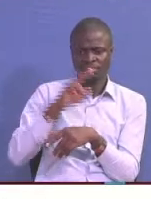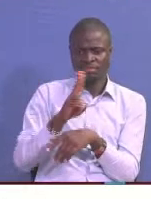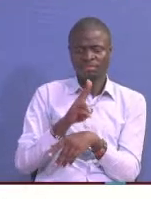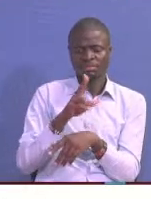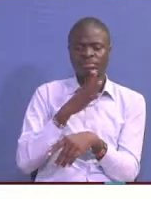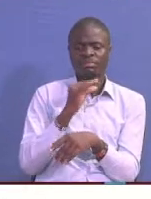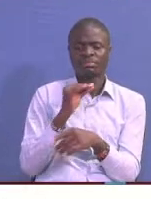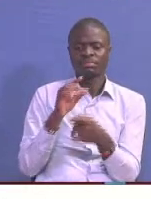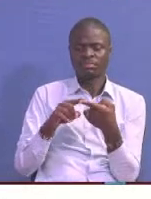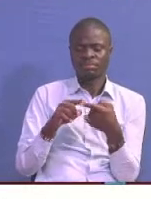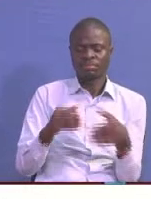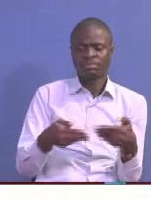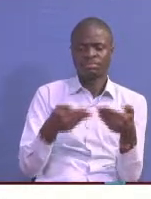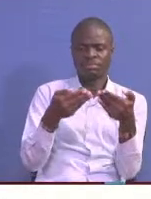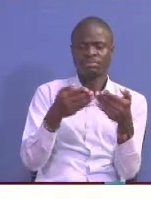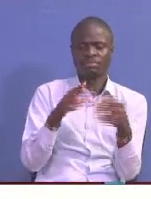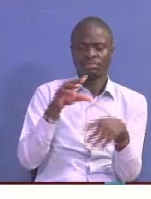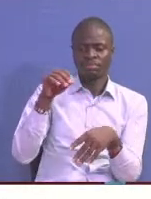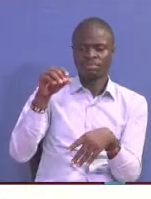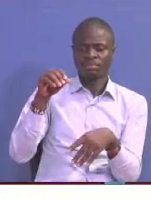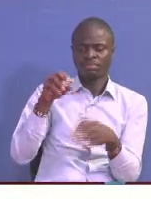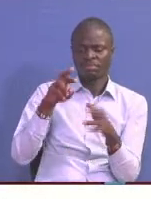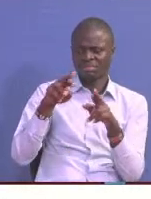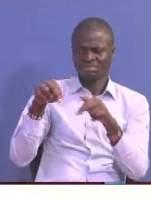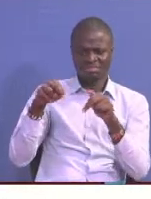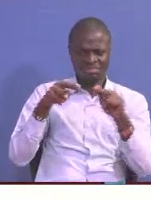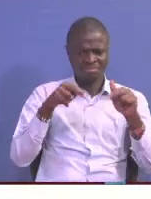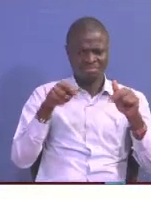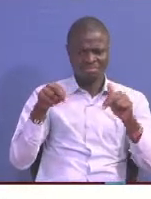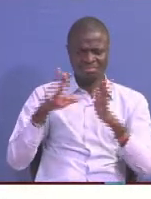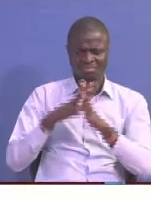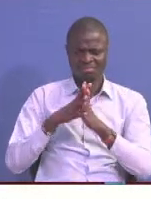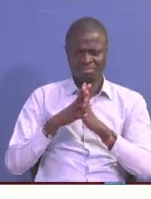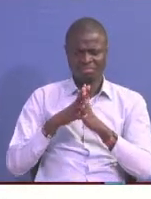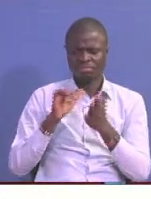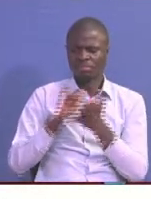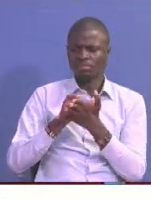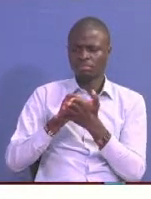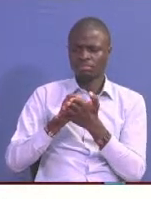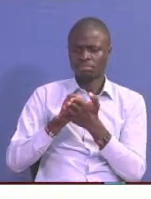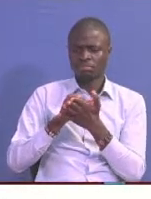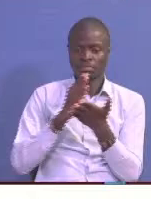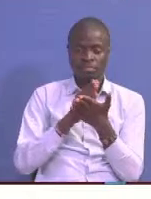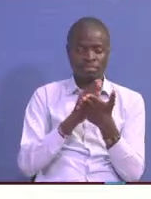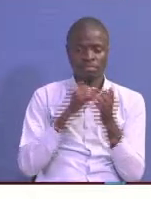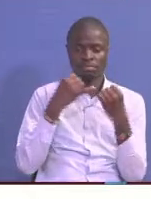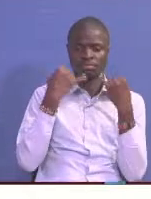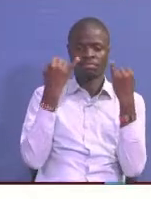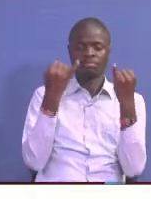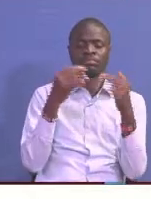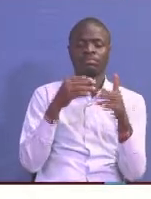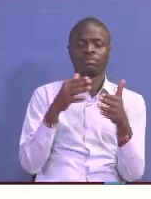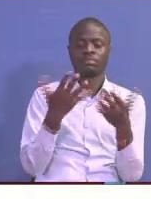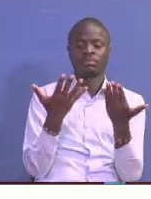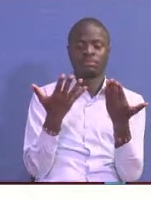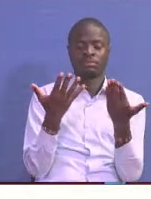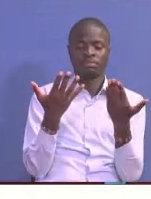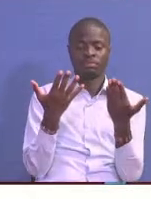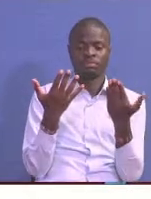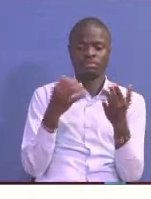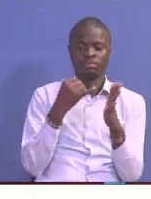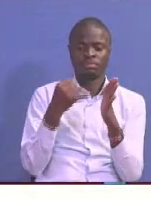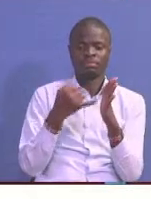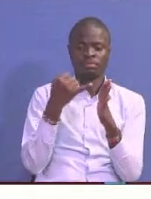need to provide quality research that actually informs how